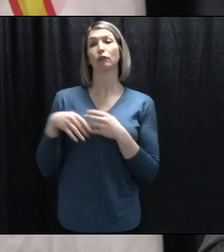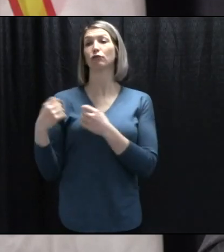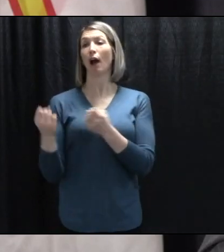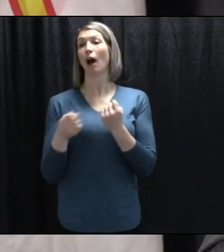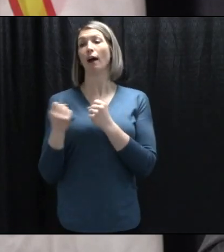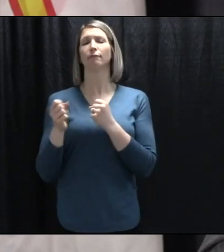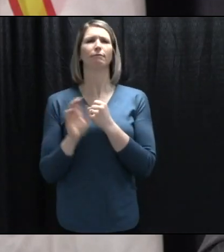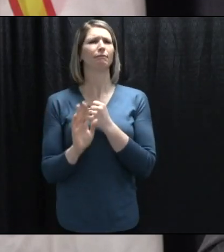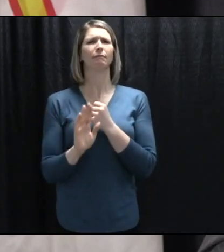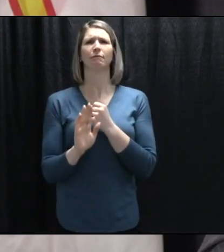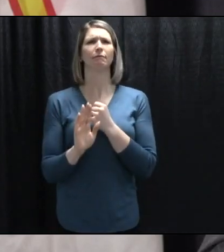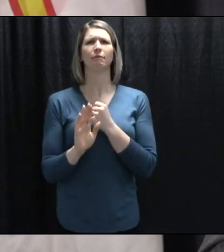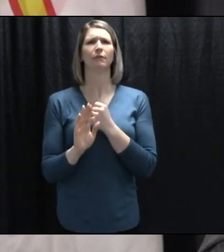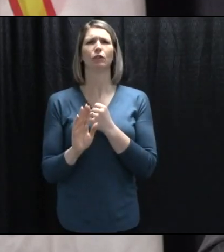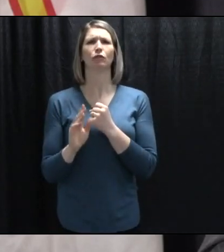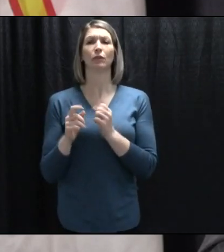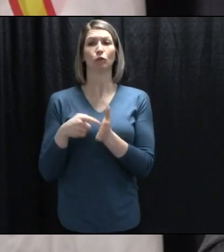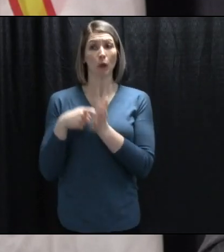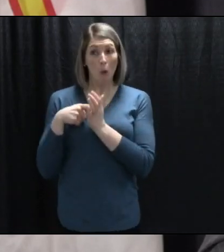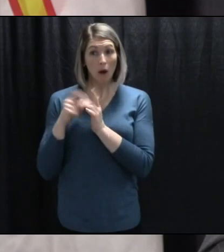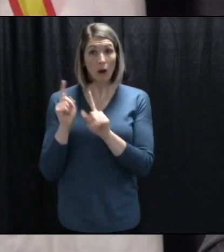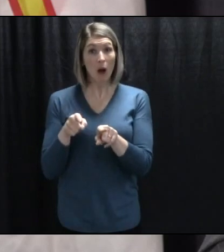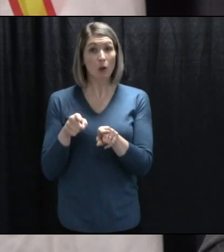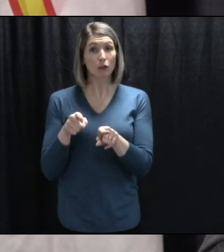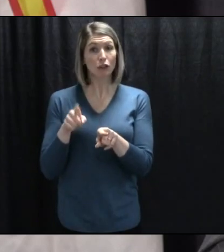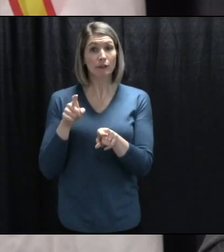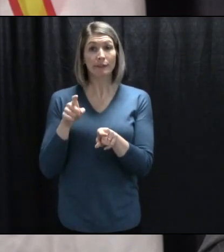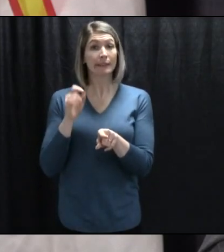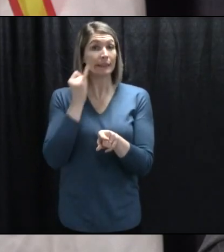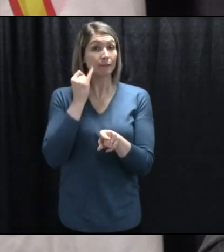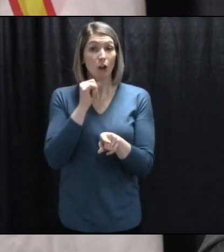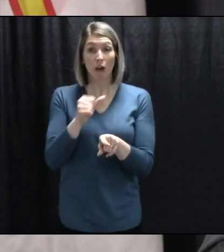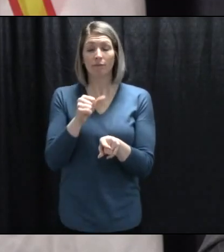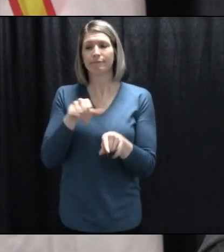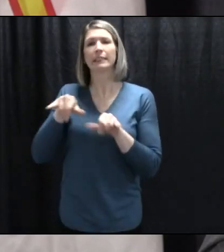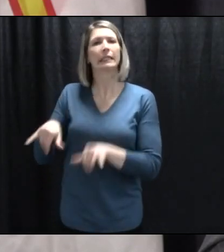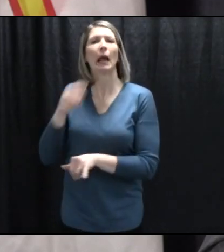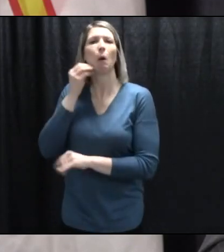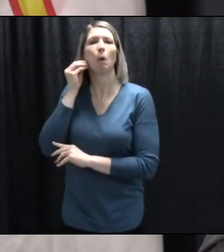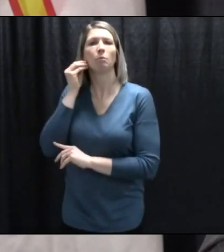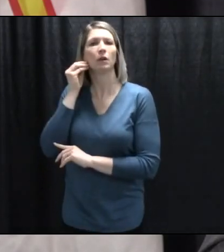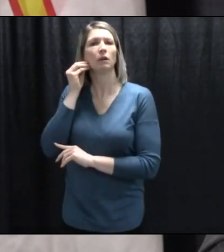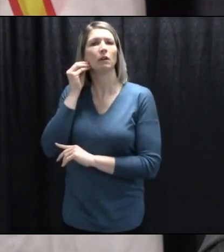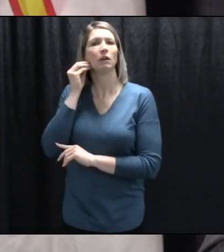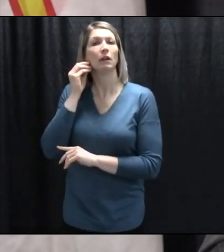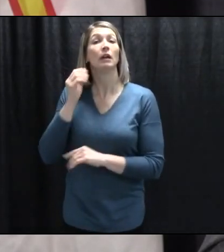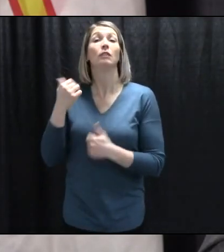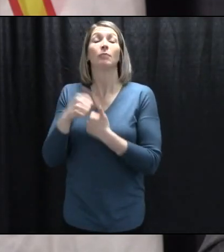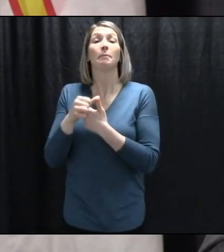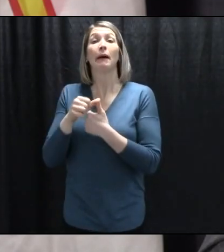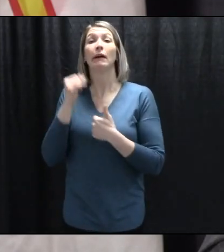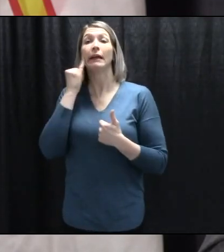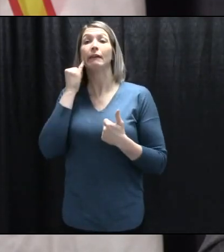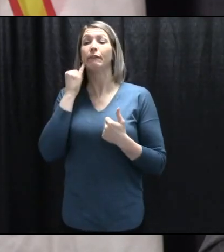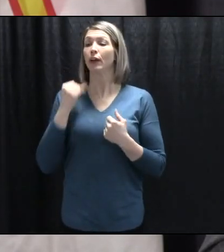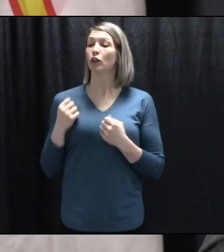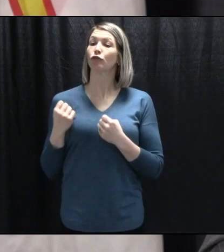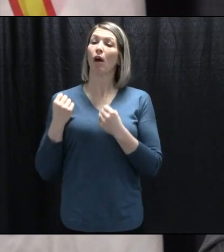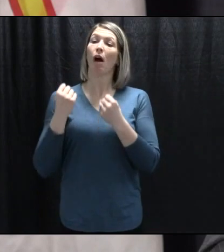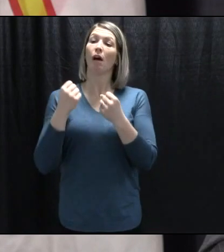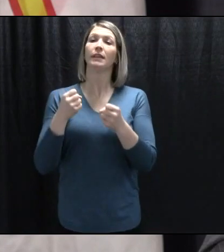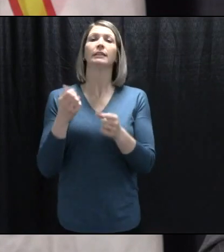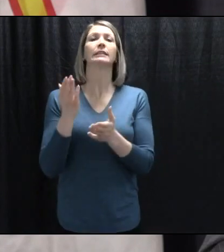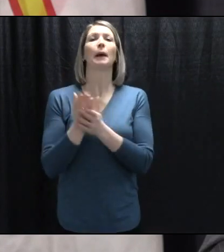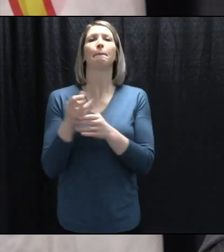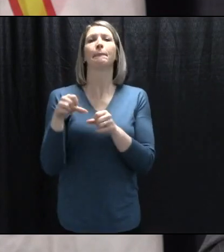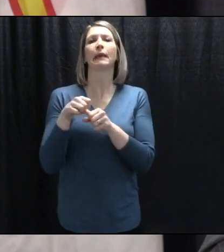lives thinking that the person next to you, the next person you meet, is positive for COVID-19. That is how we